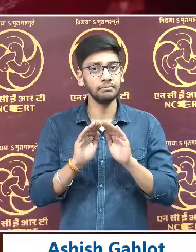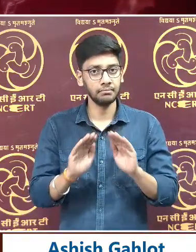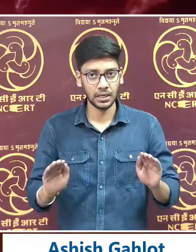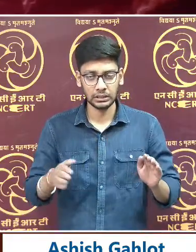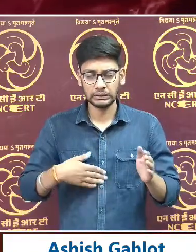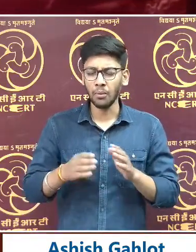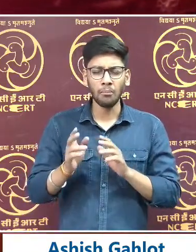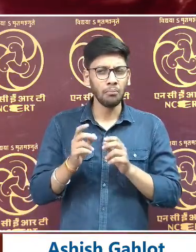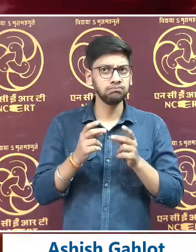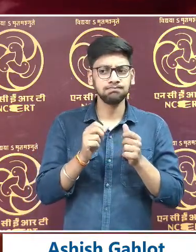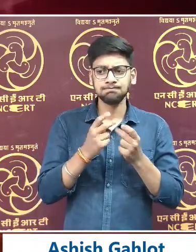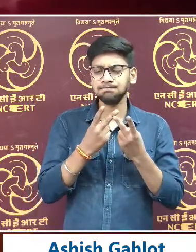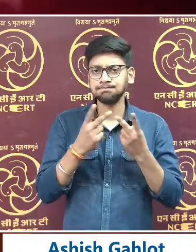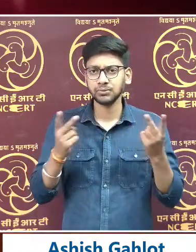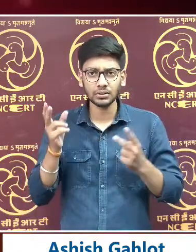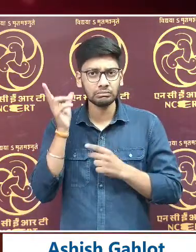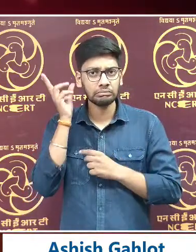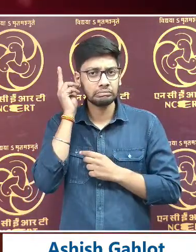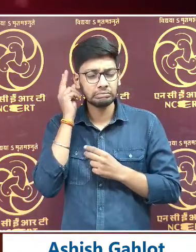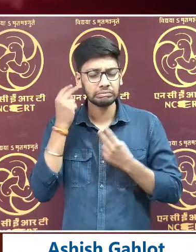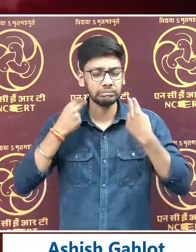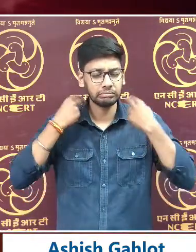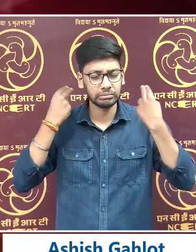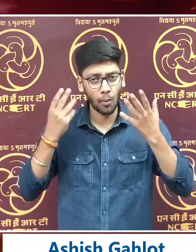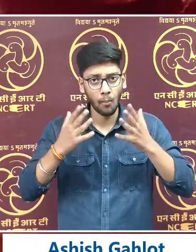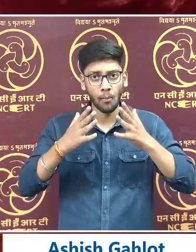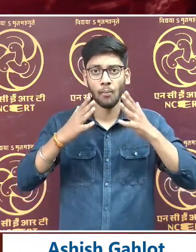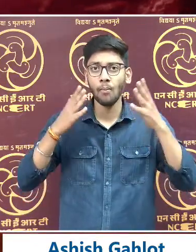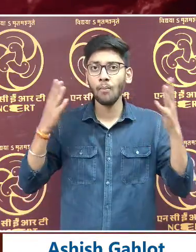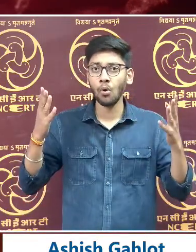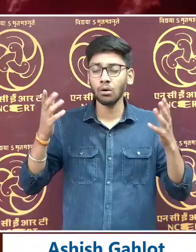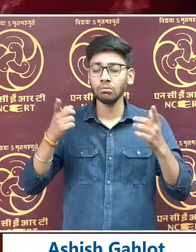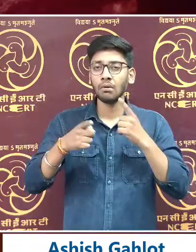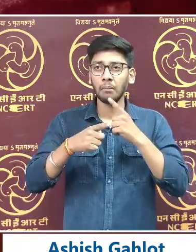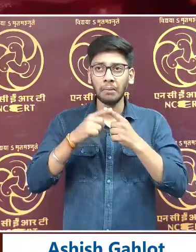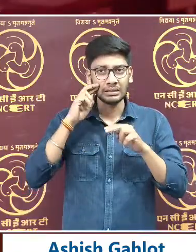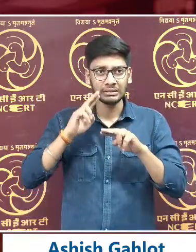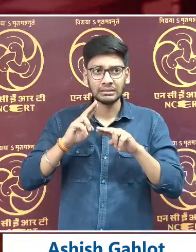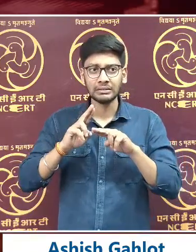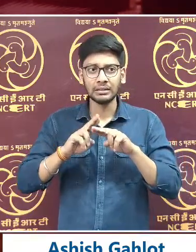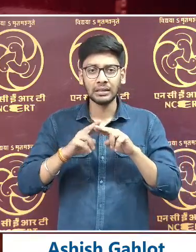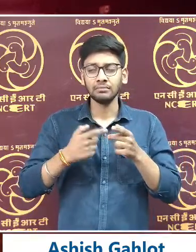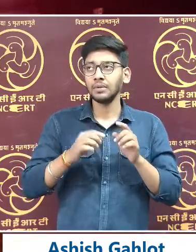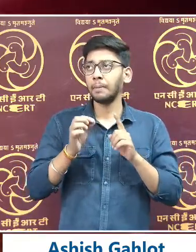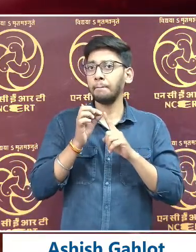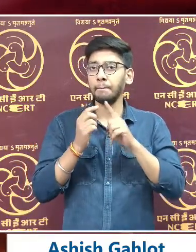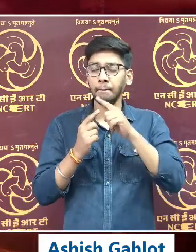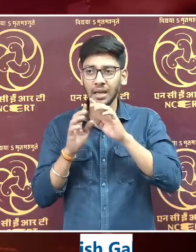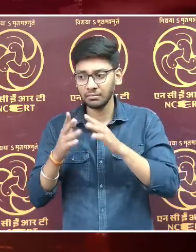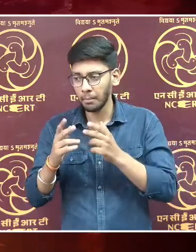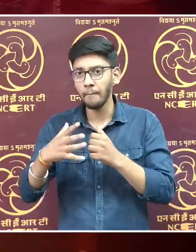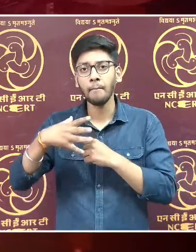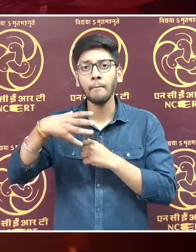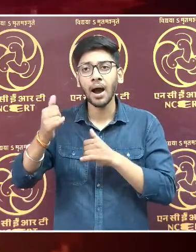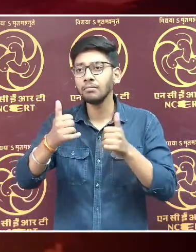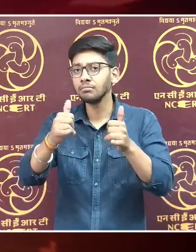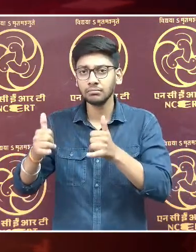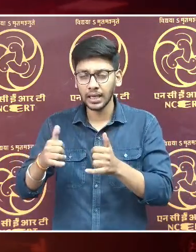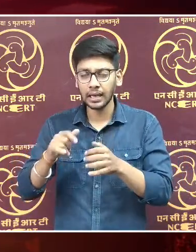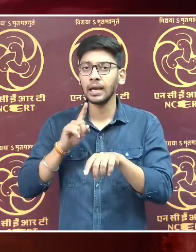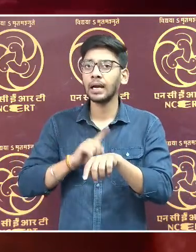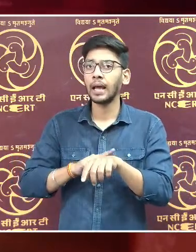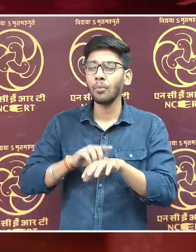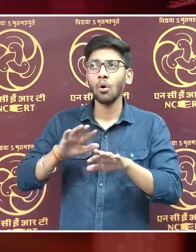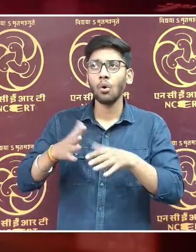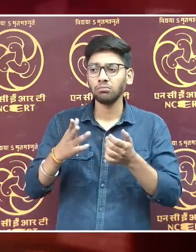of noise around. There will be some class will have a PT class, and some other class,